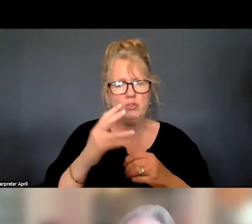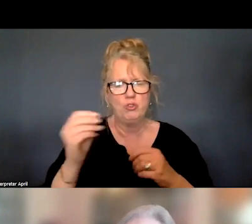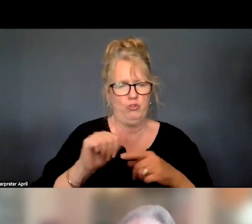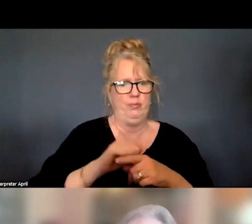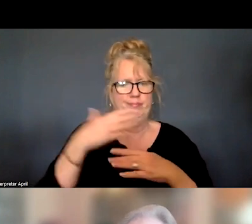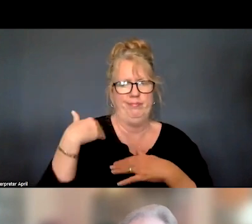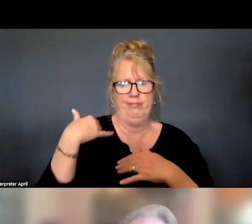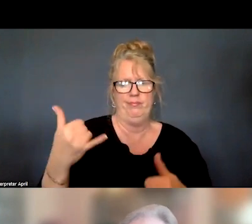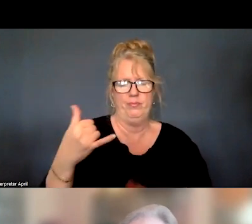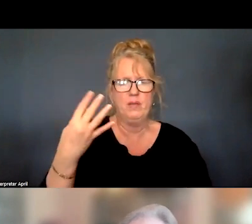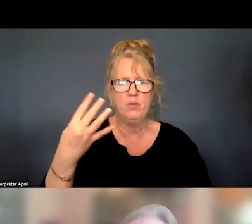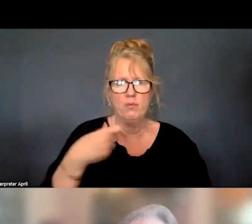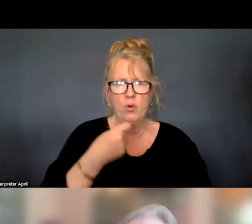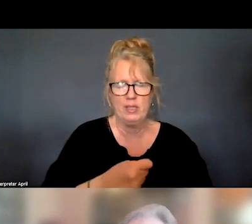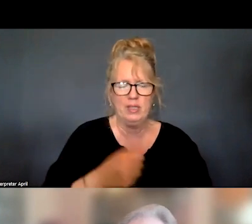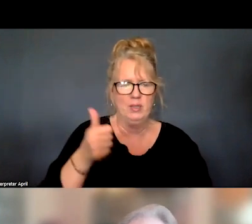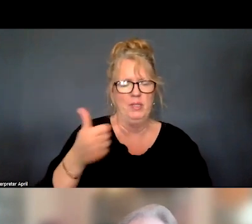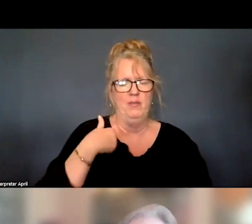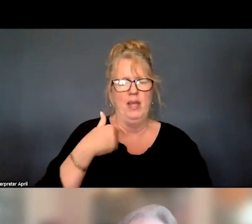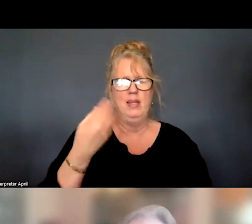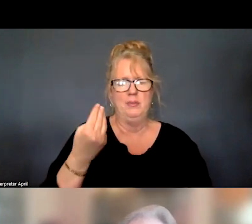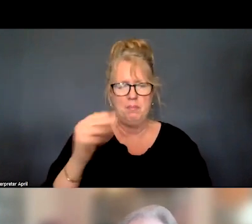for 4 years. He has a master's in